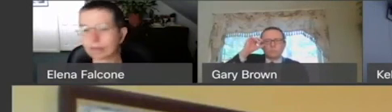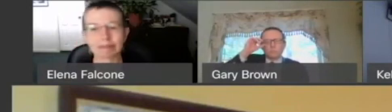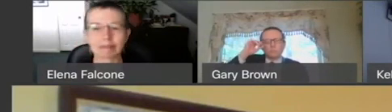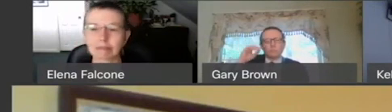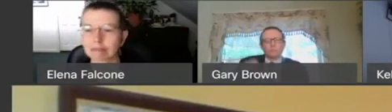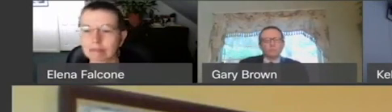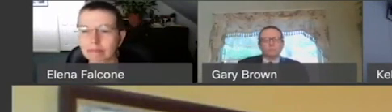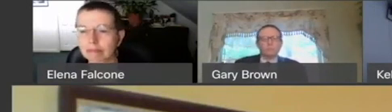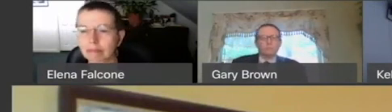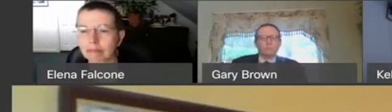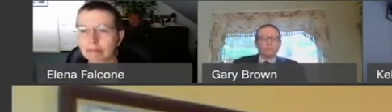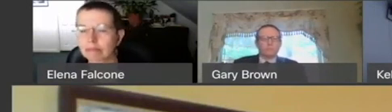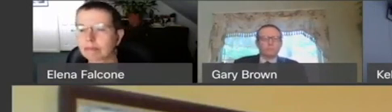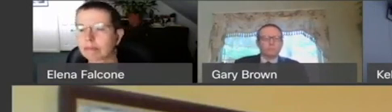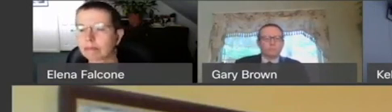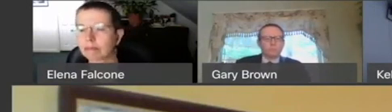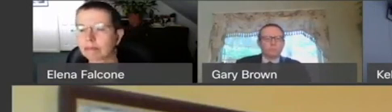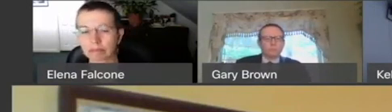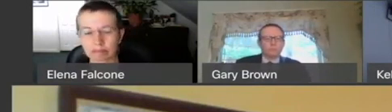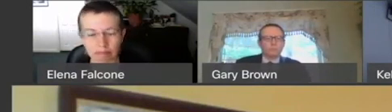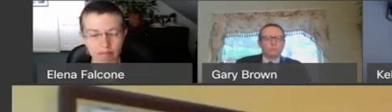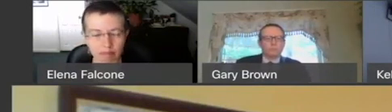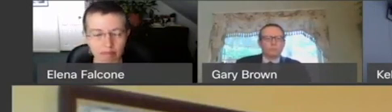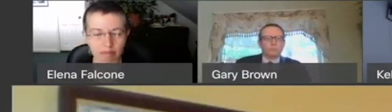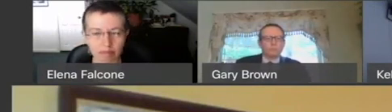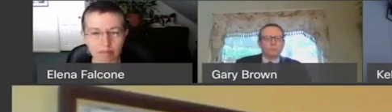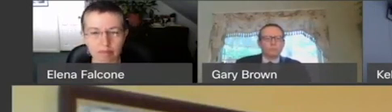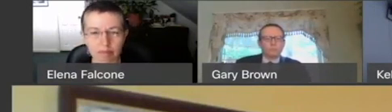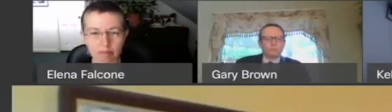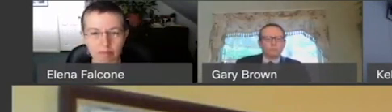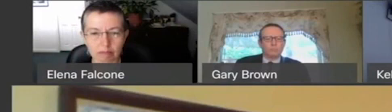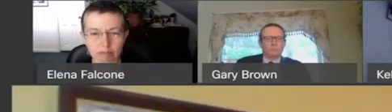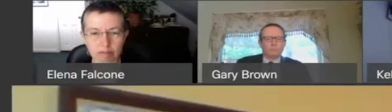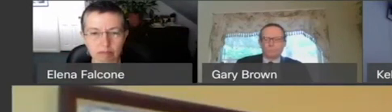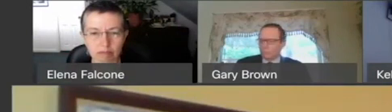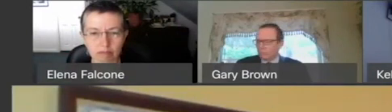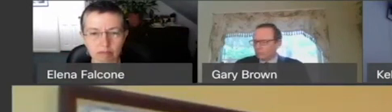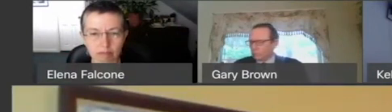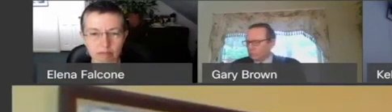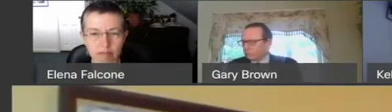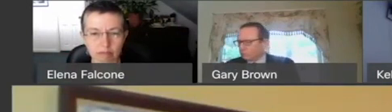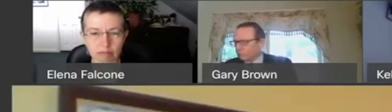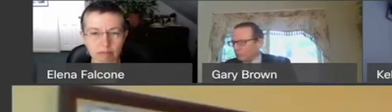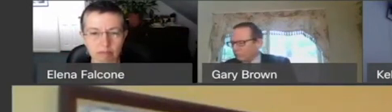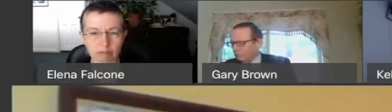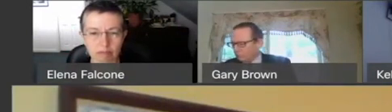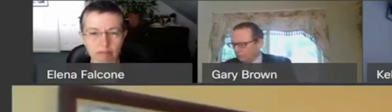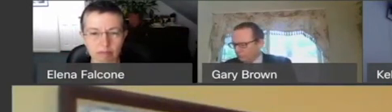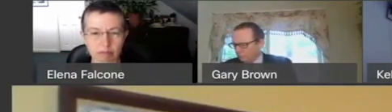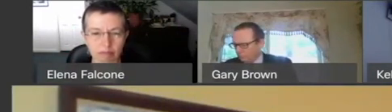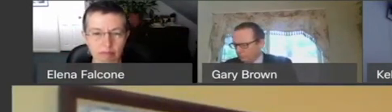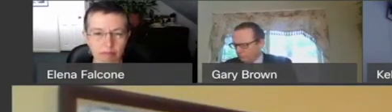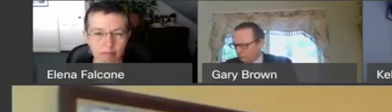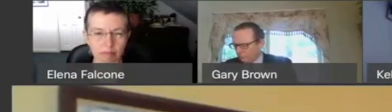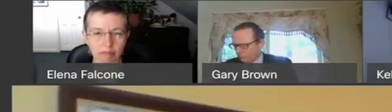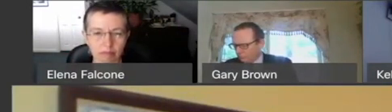don't wash your hands or you don't use sanitizer. Sometimes when we use gloves, we cannot think about, or we forget to